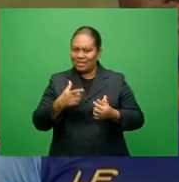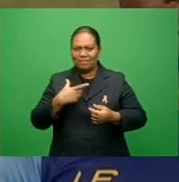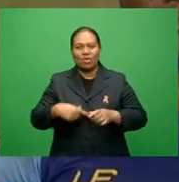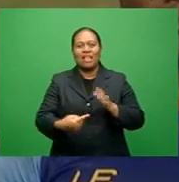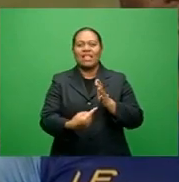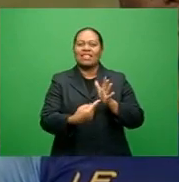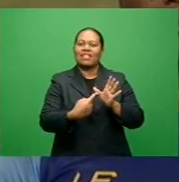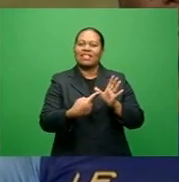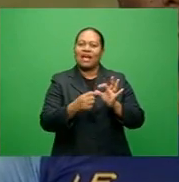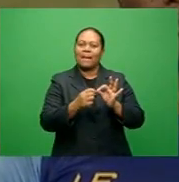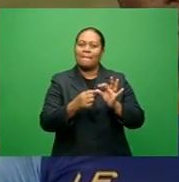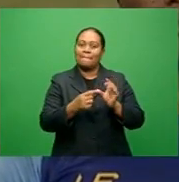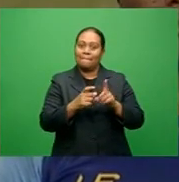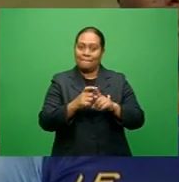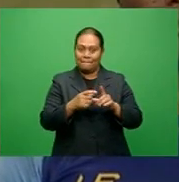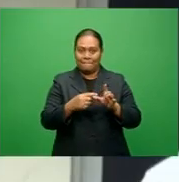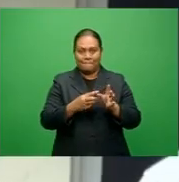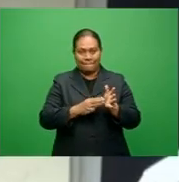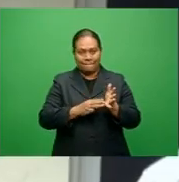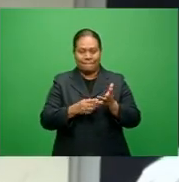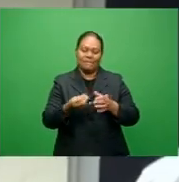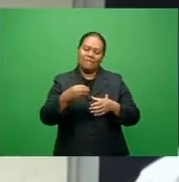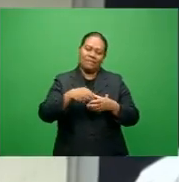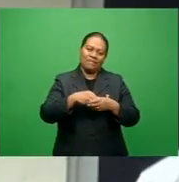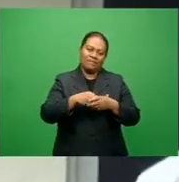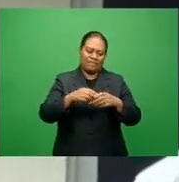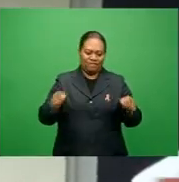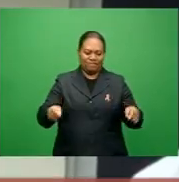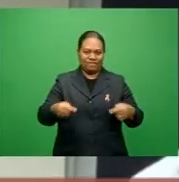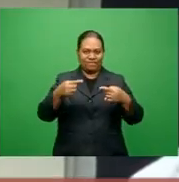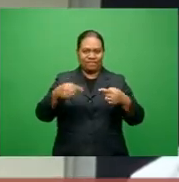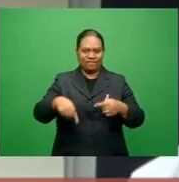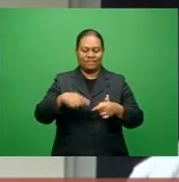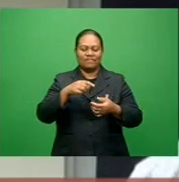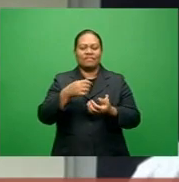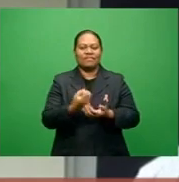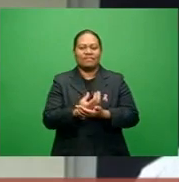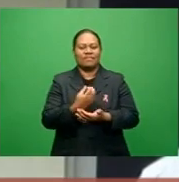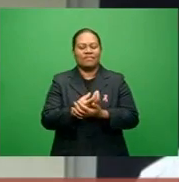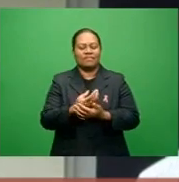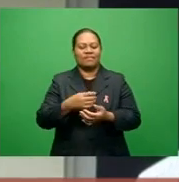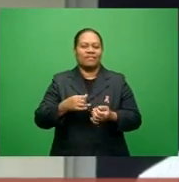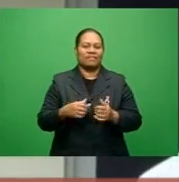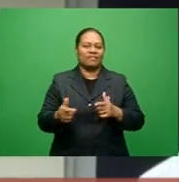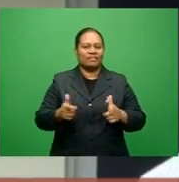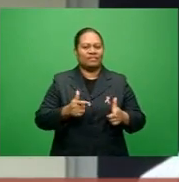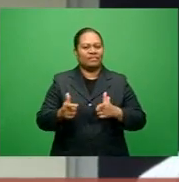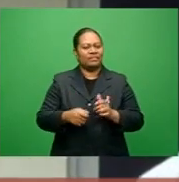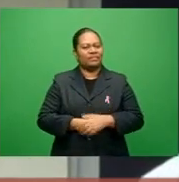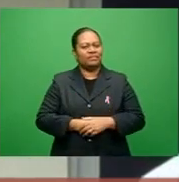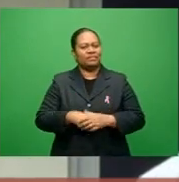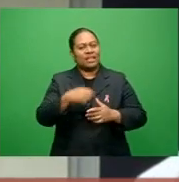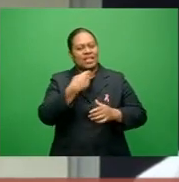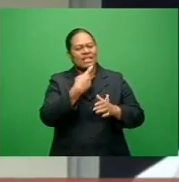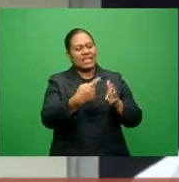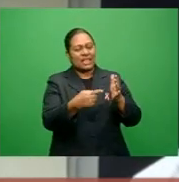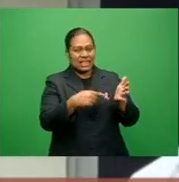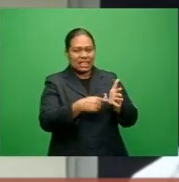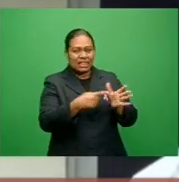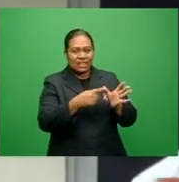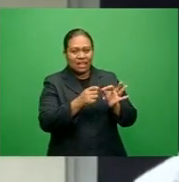Tampantamu also participating in the tournament. Big guns like Sike Izibai Tampantamu. We